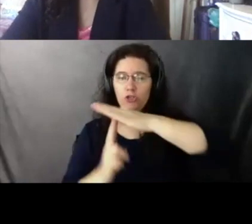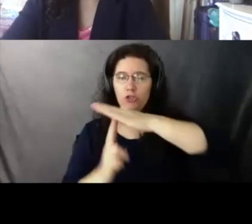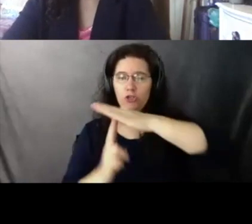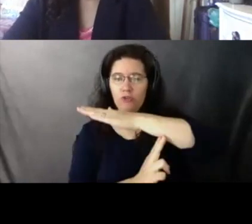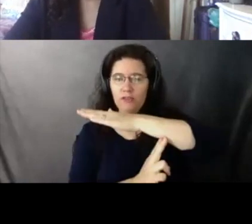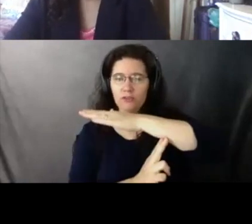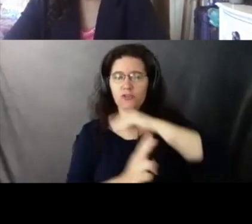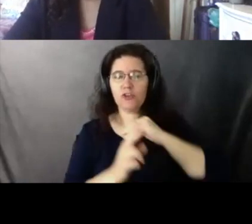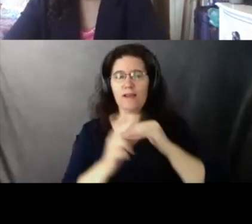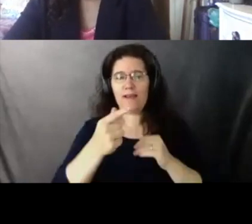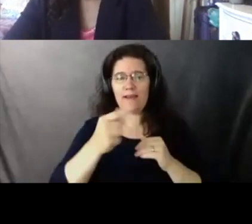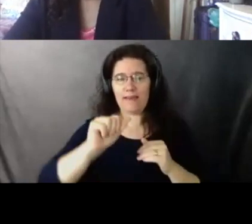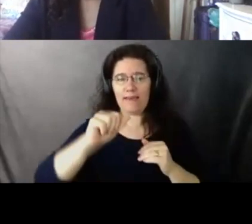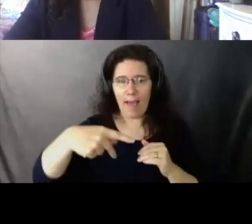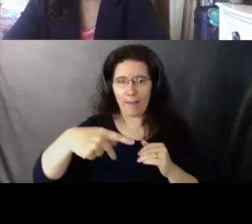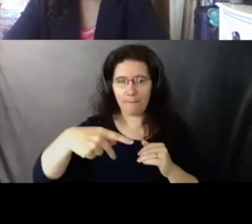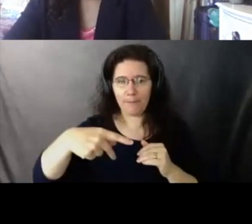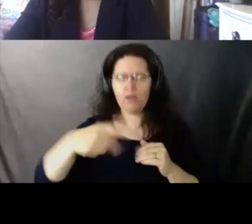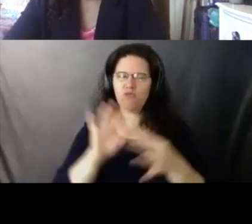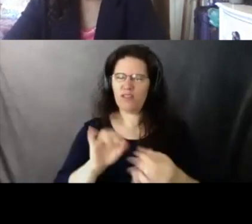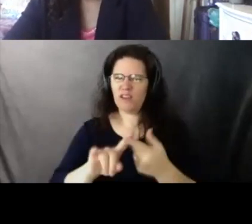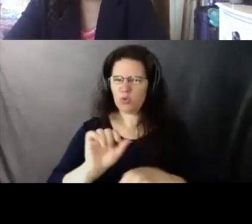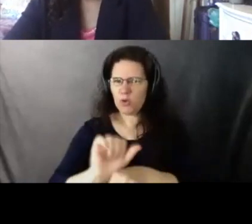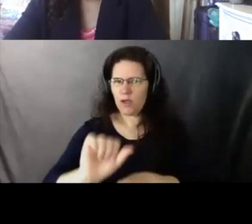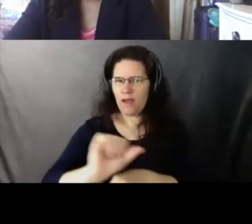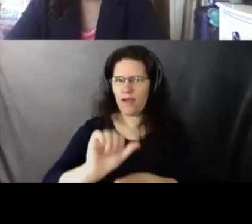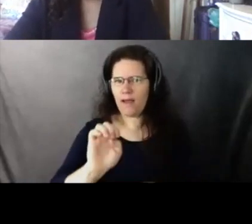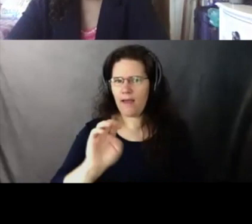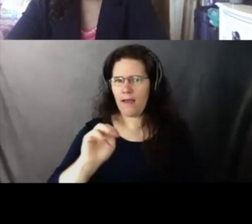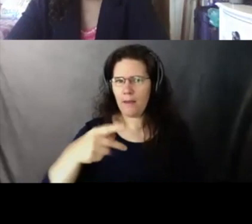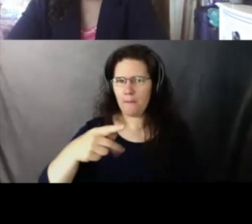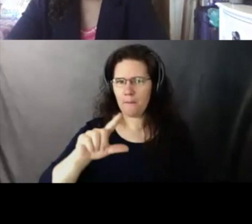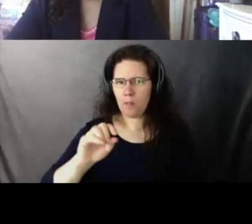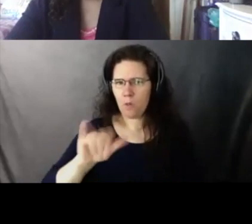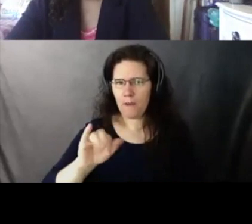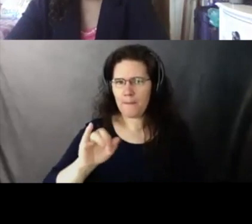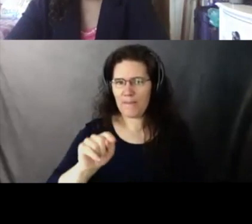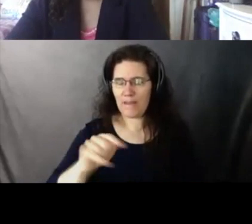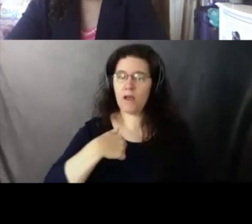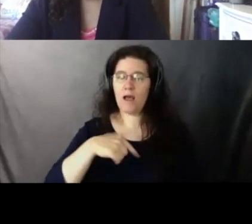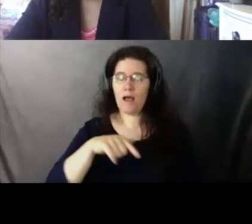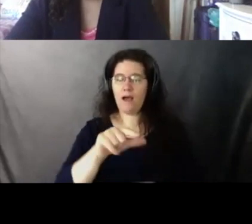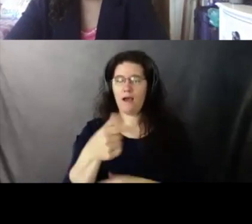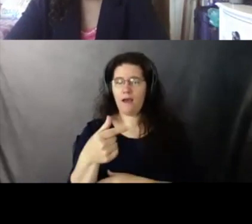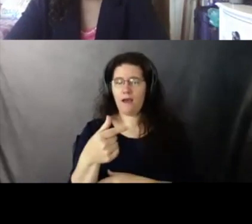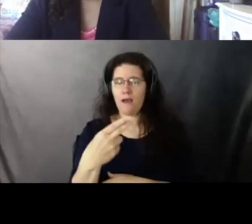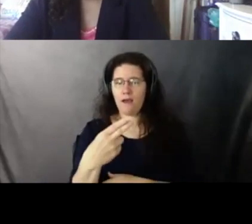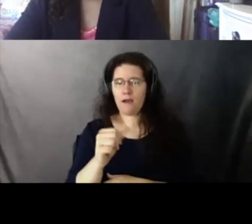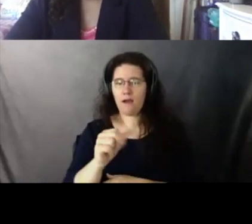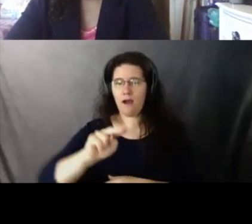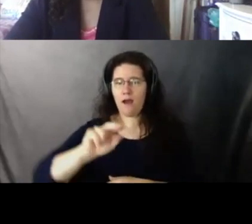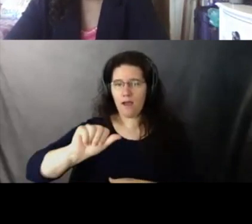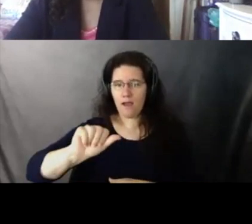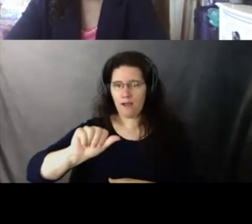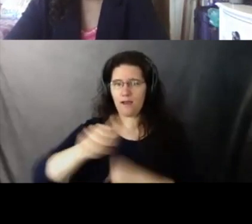and I participated in inclusivity workshop in Ghana, where I committed with myself that I'm going to work on employment